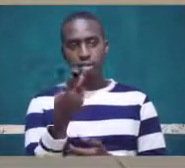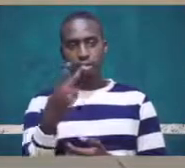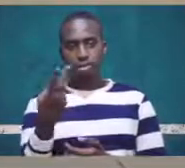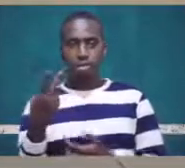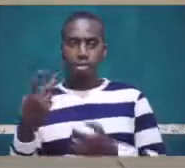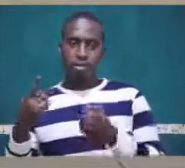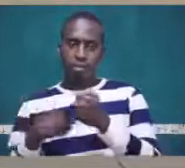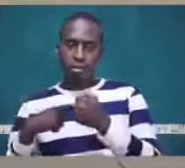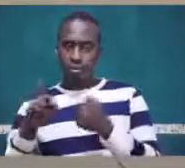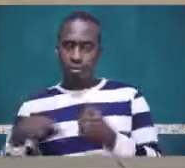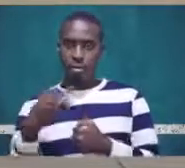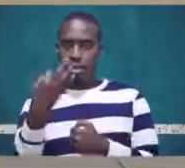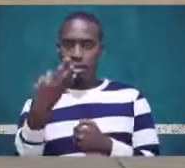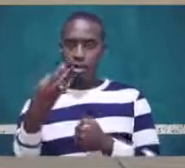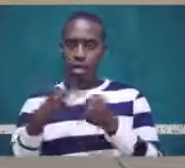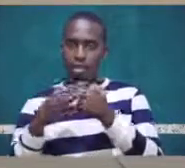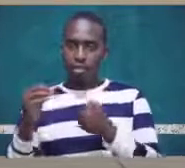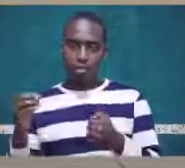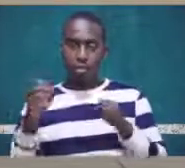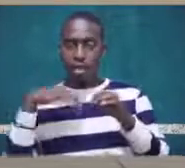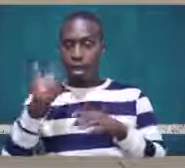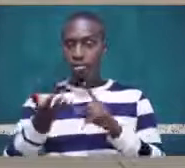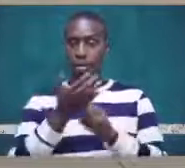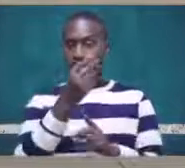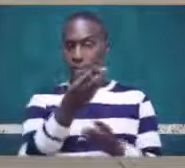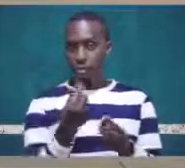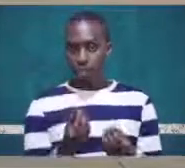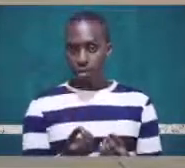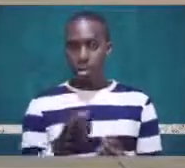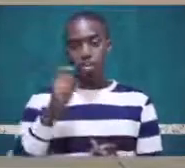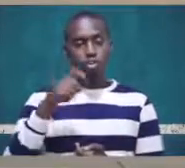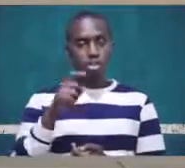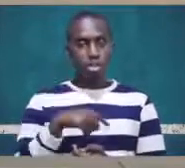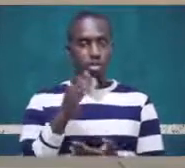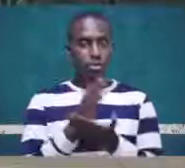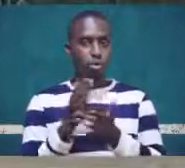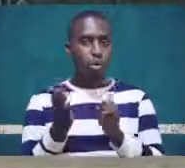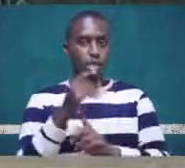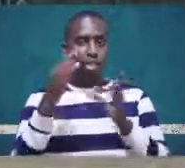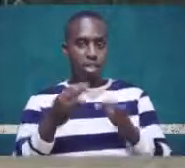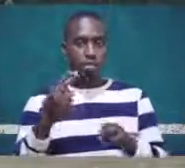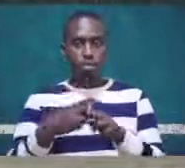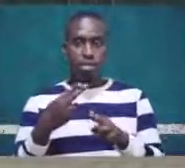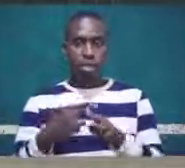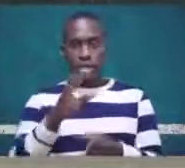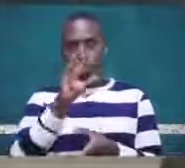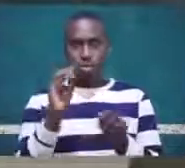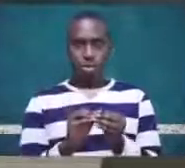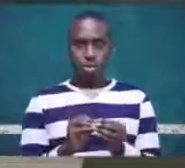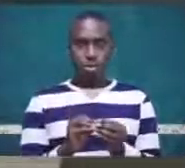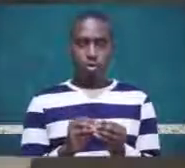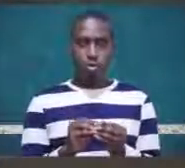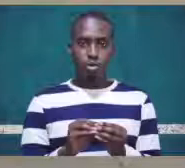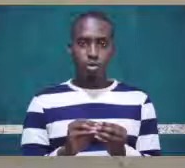226,800. So now, after getting this money, you need to get what you call the total cost of the car.